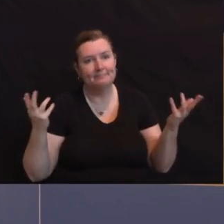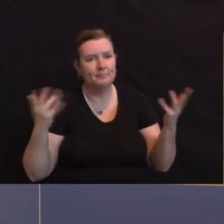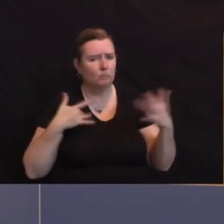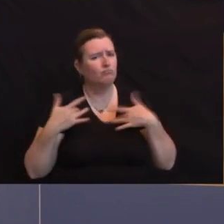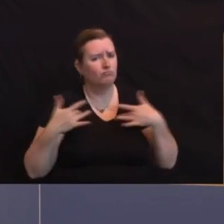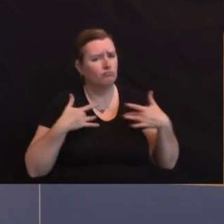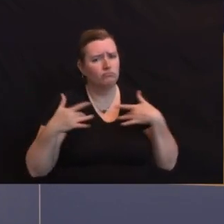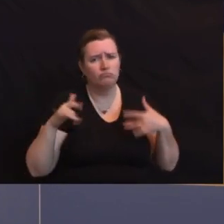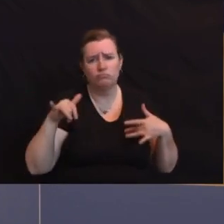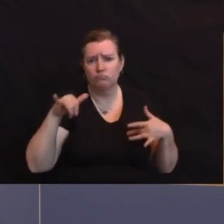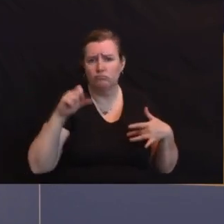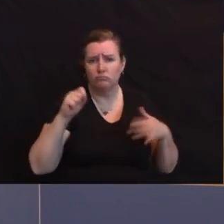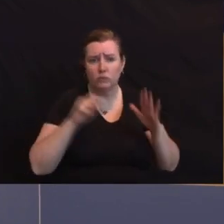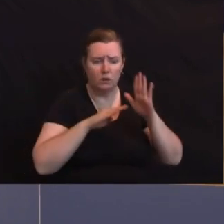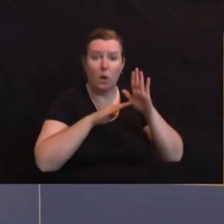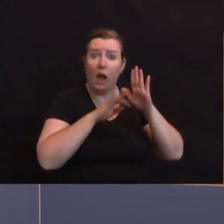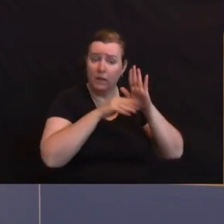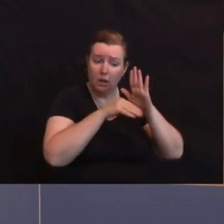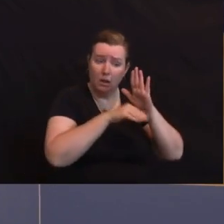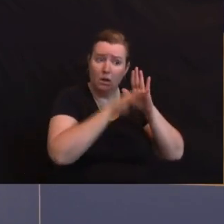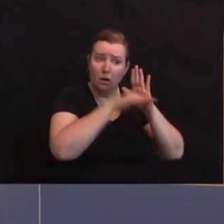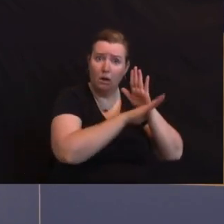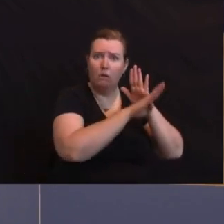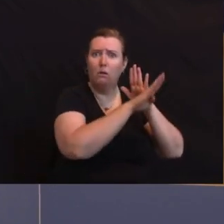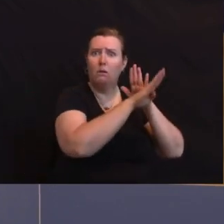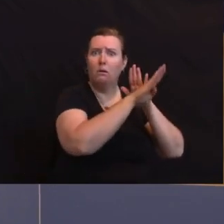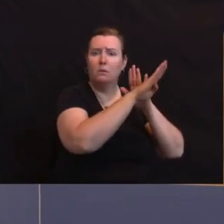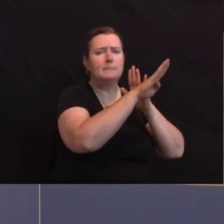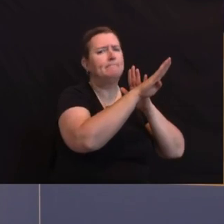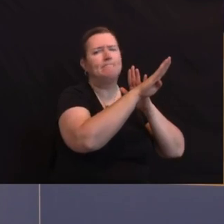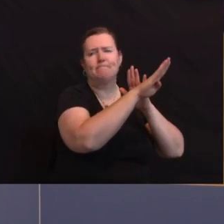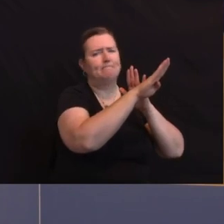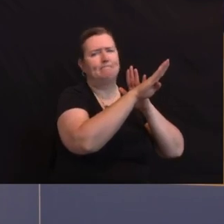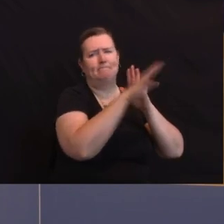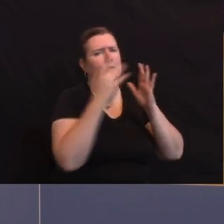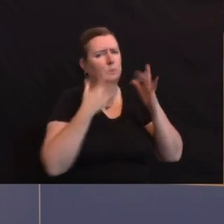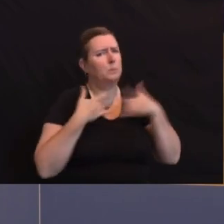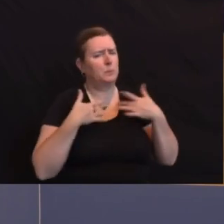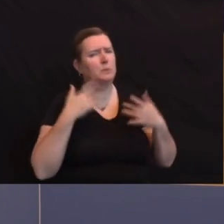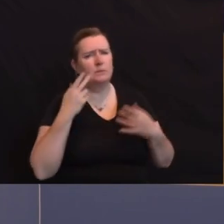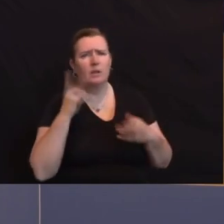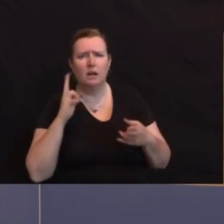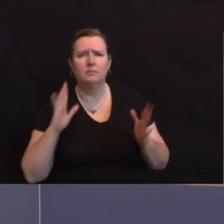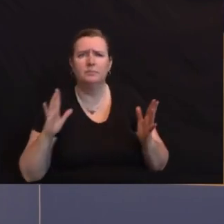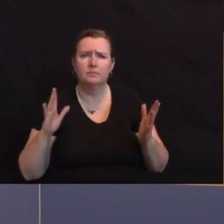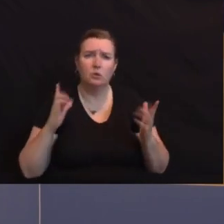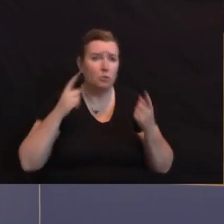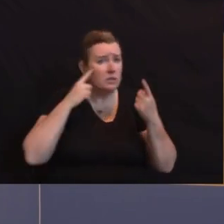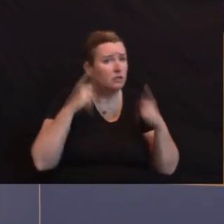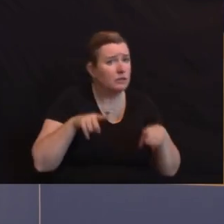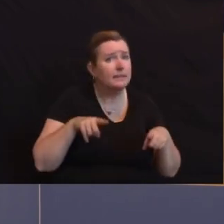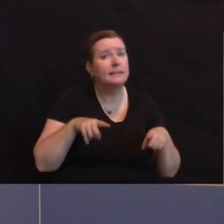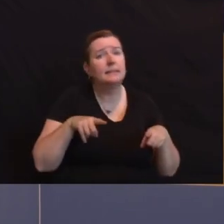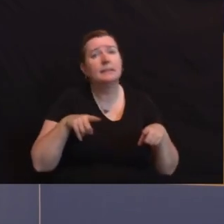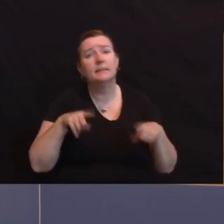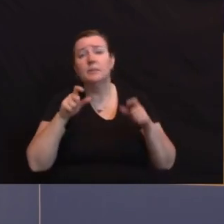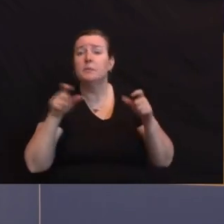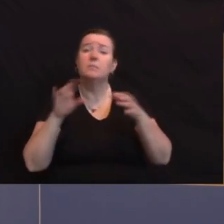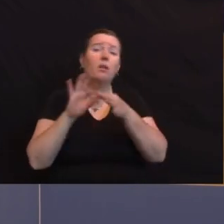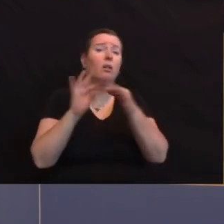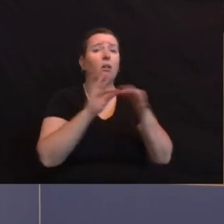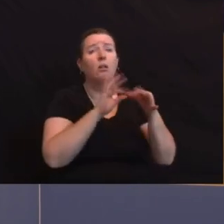up and that number is so high. And really, I just want to echo what other people have been saying out there. To me, it is less